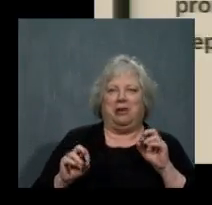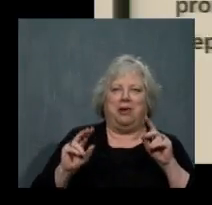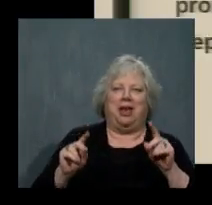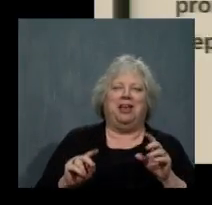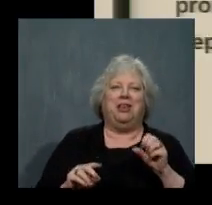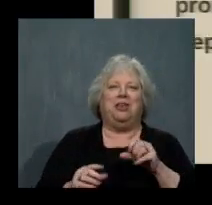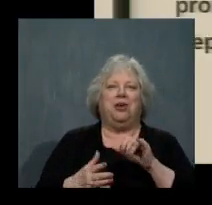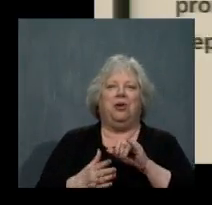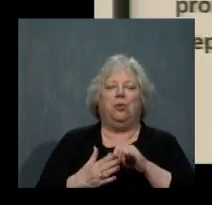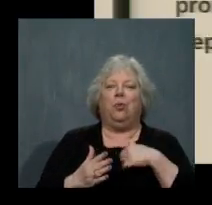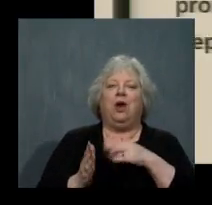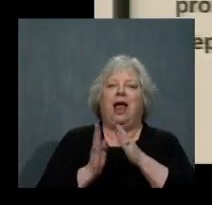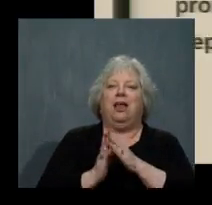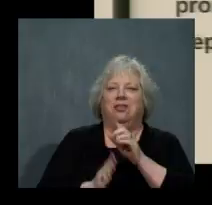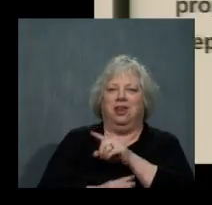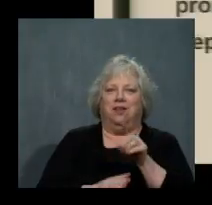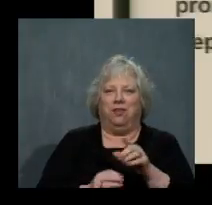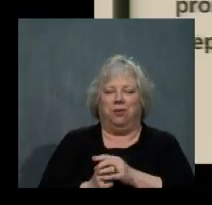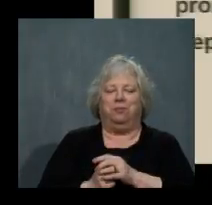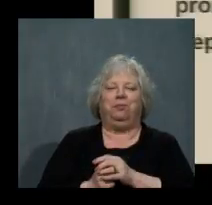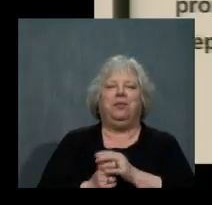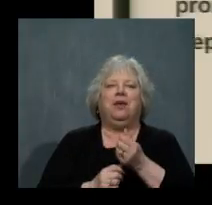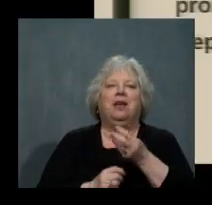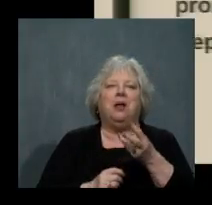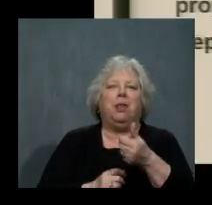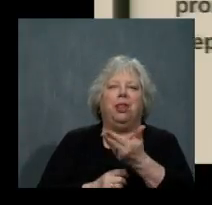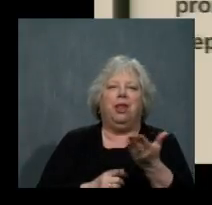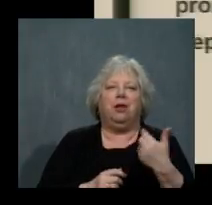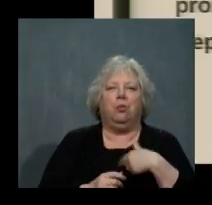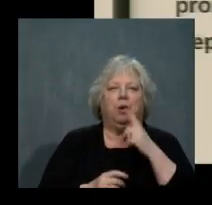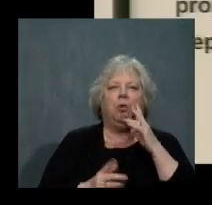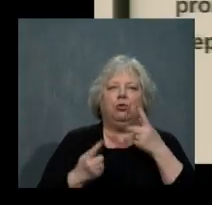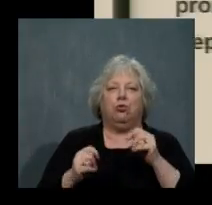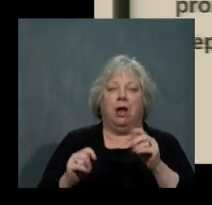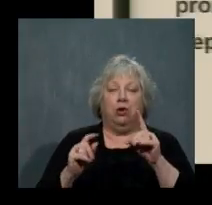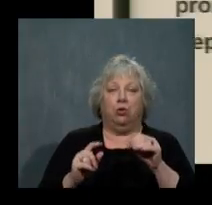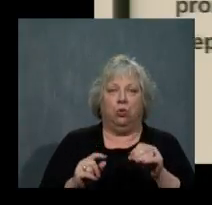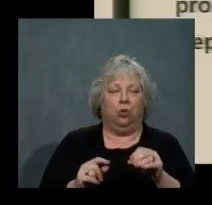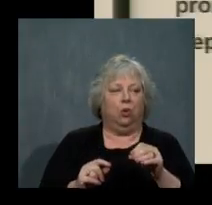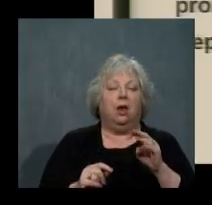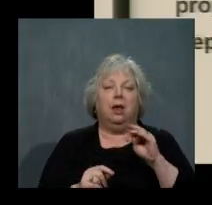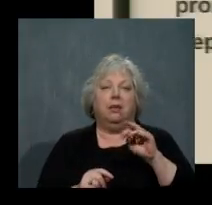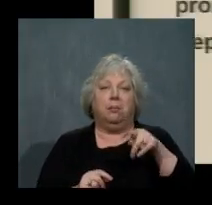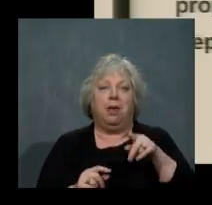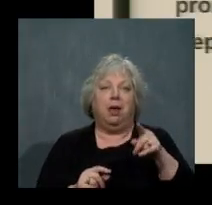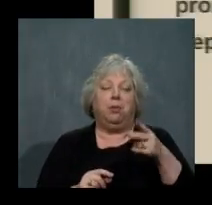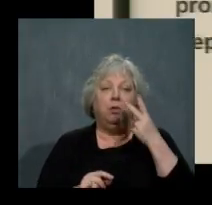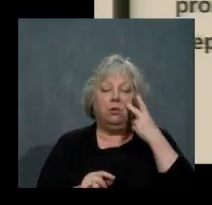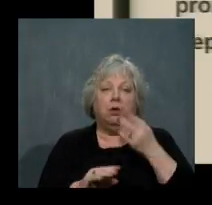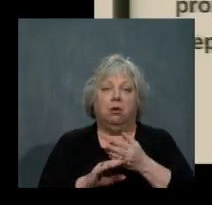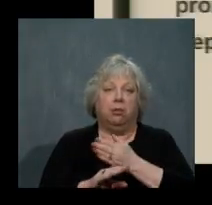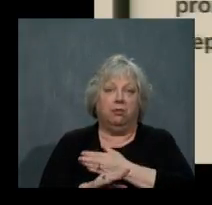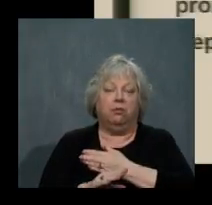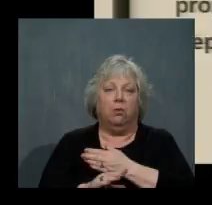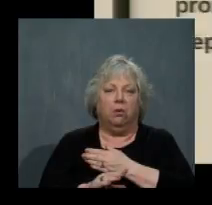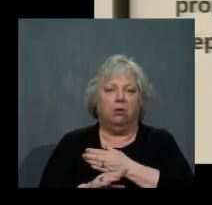So that's what we're asking of you. Let me tell you a couple other things that we're going to try to do. The maps that you saw,